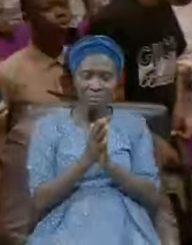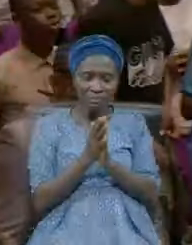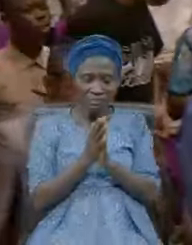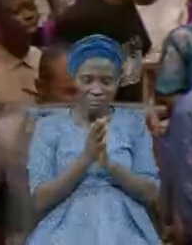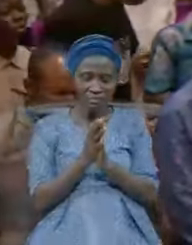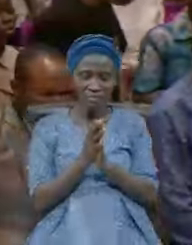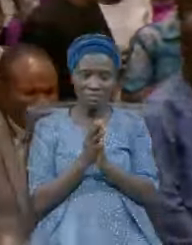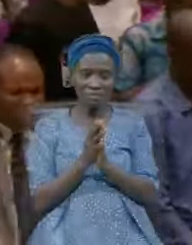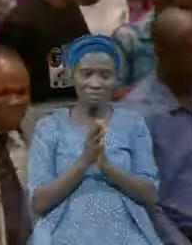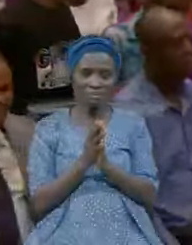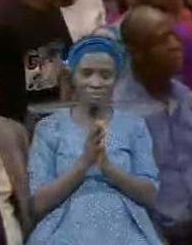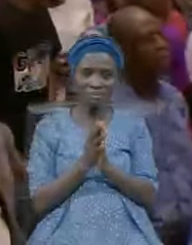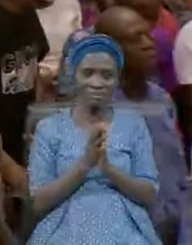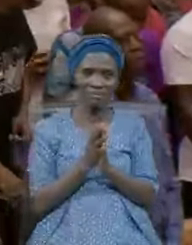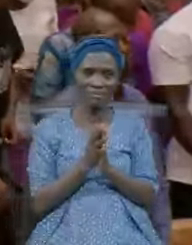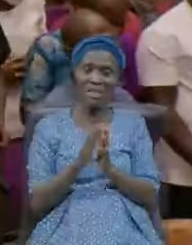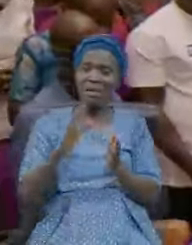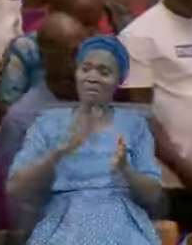Friends may forsake me,